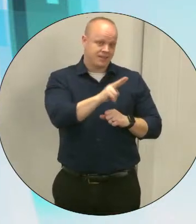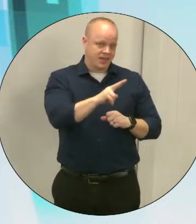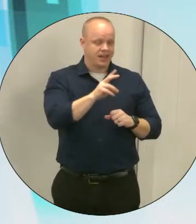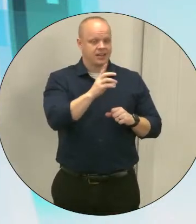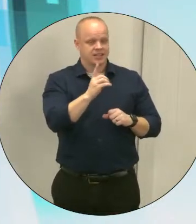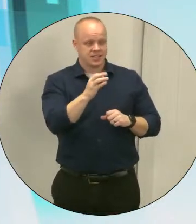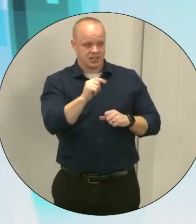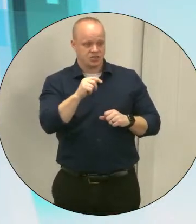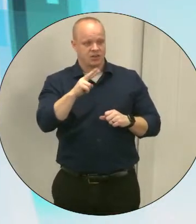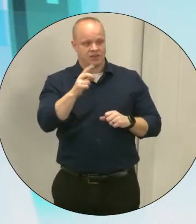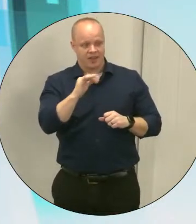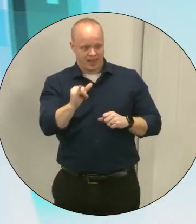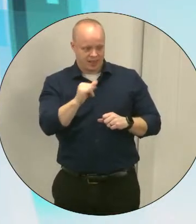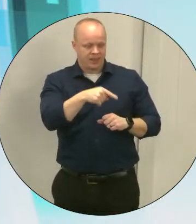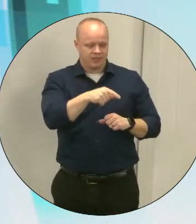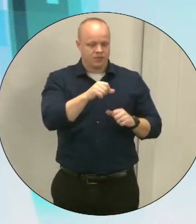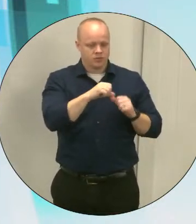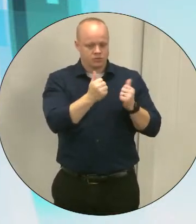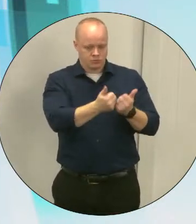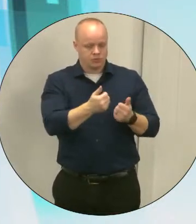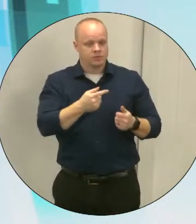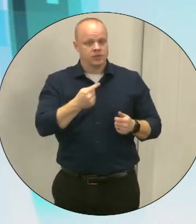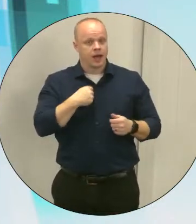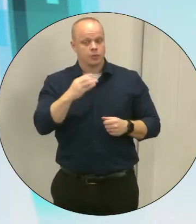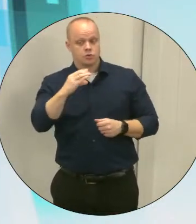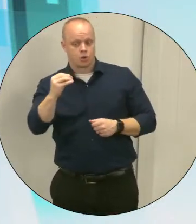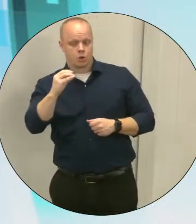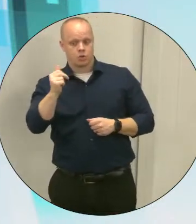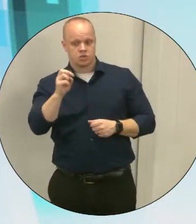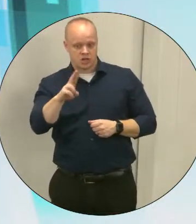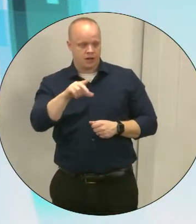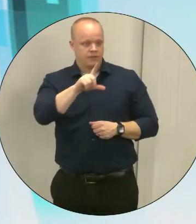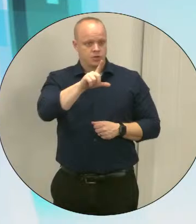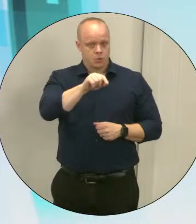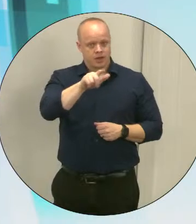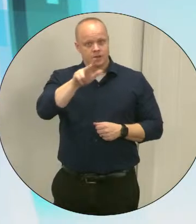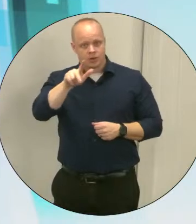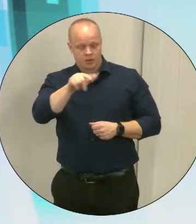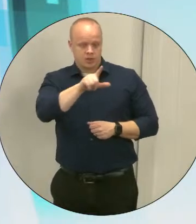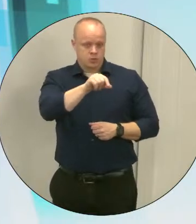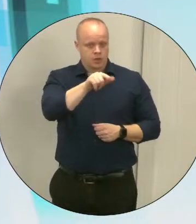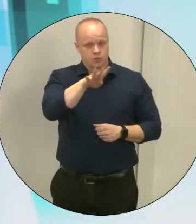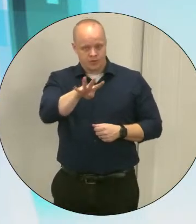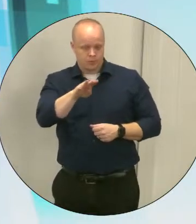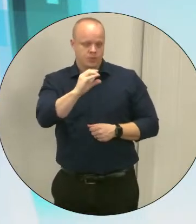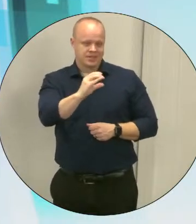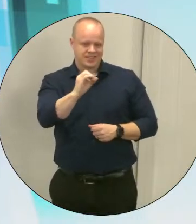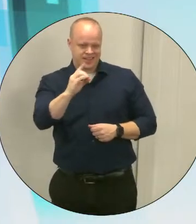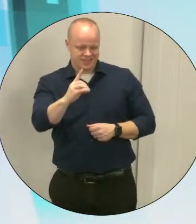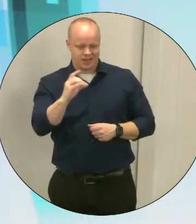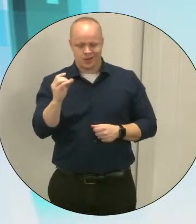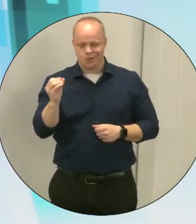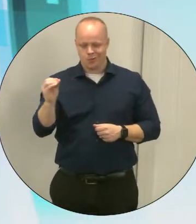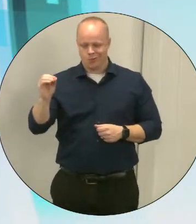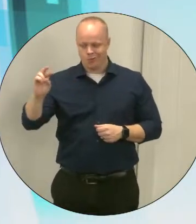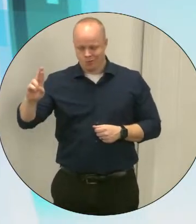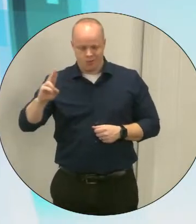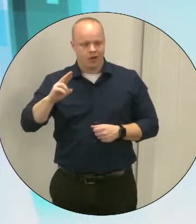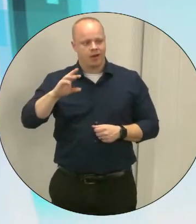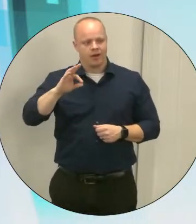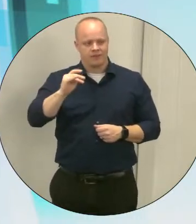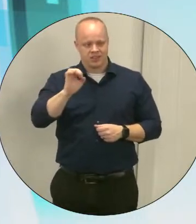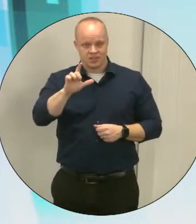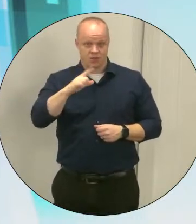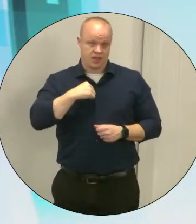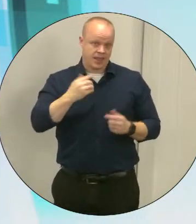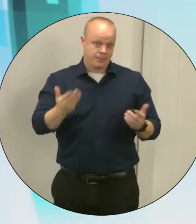American Orchestra Association. I was a co-chair of the 2023 and 2024 CCSD Orr Festival, and I am